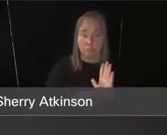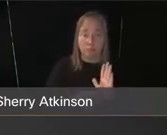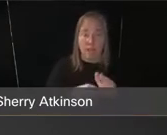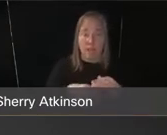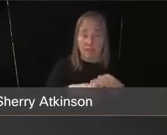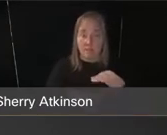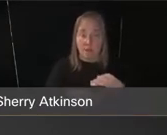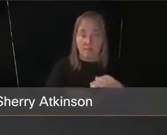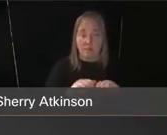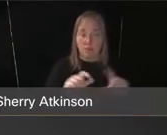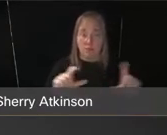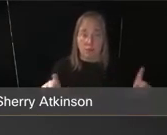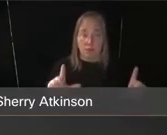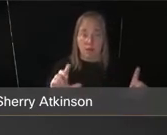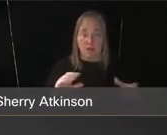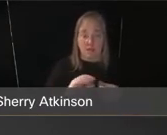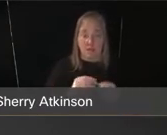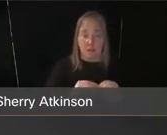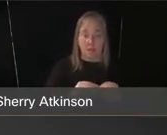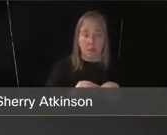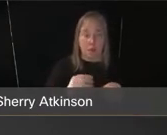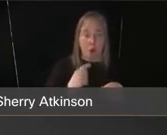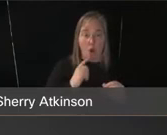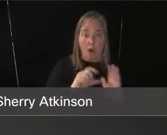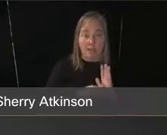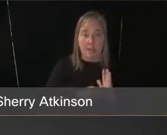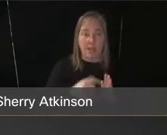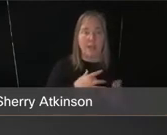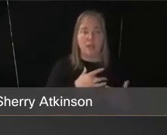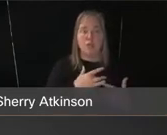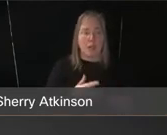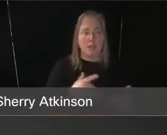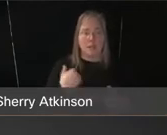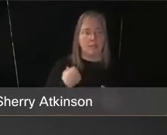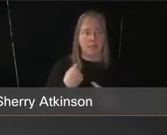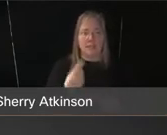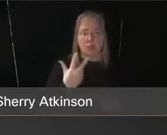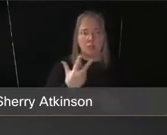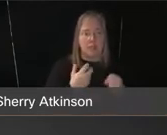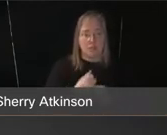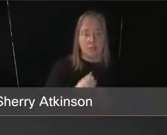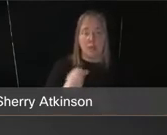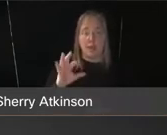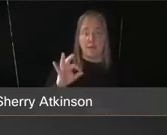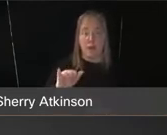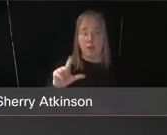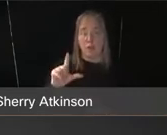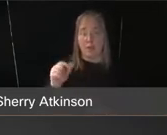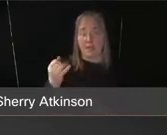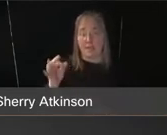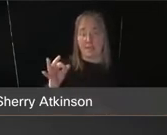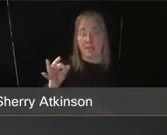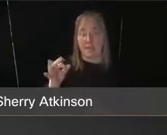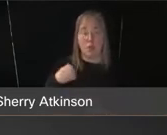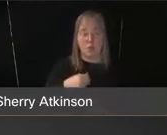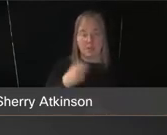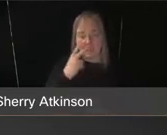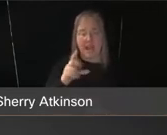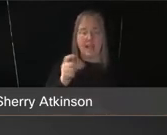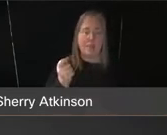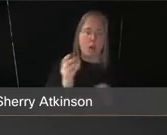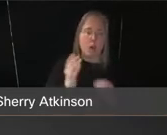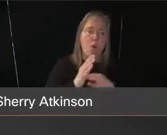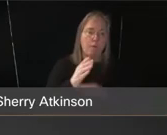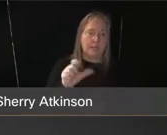are highlighted and the trend that we're looking at in the last 3 years. In fiscal year 2019, we received a little over $10